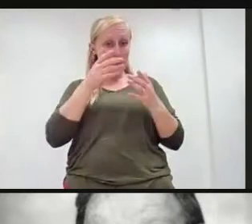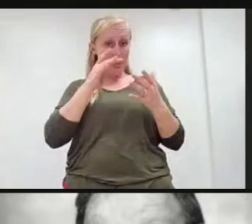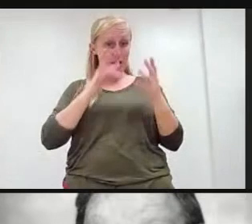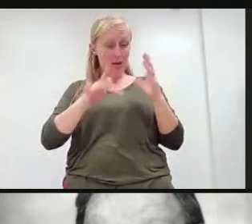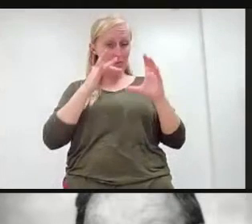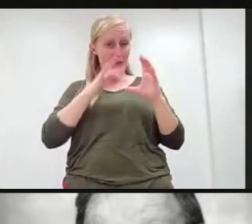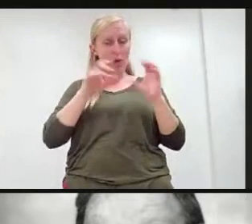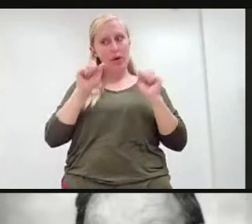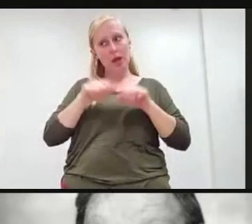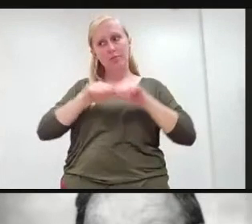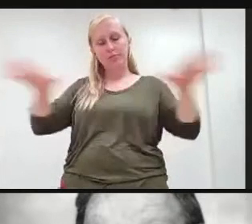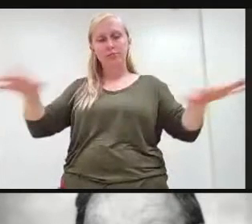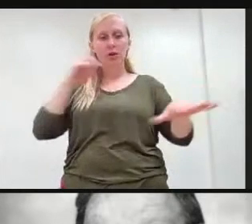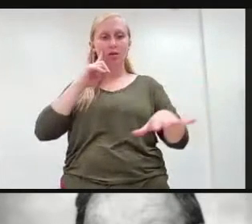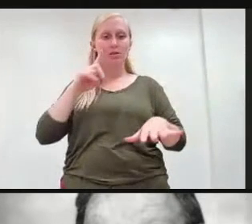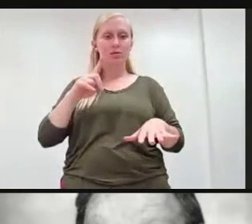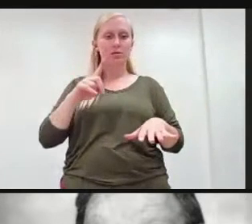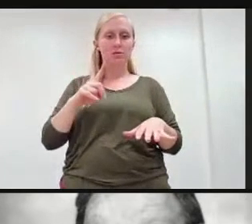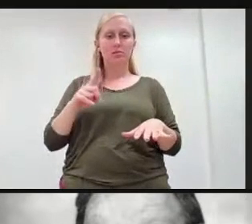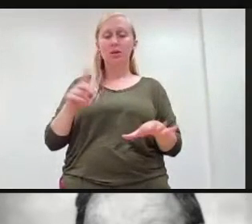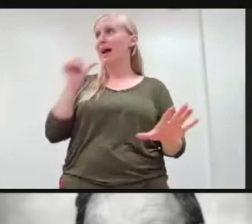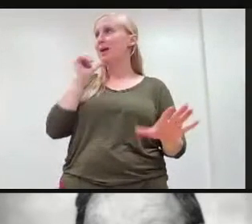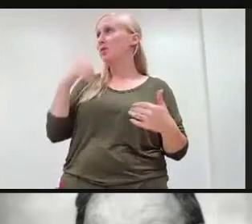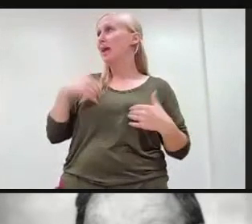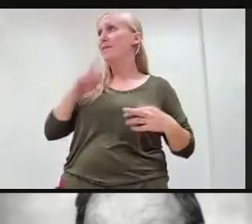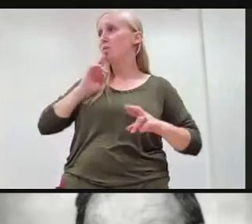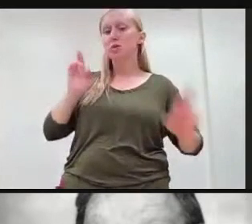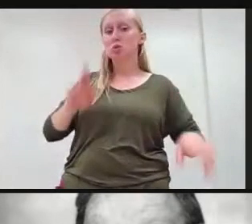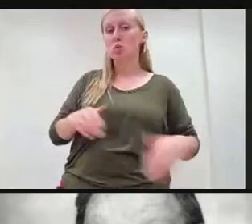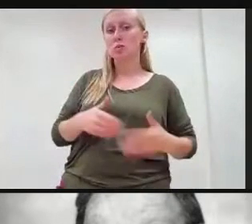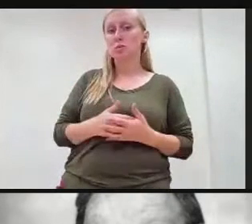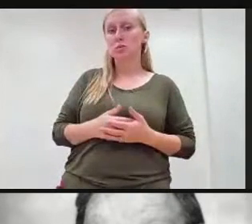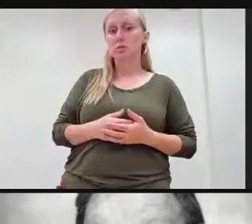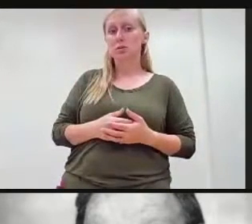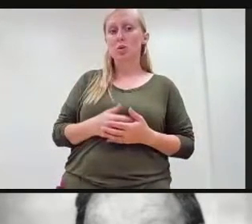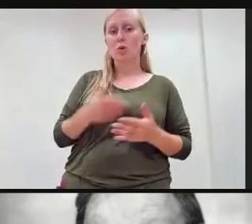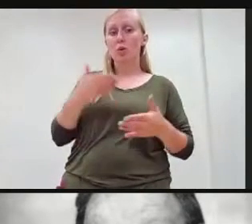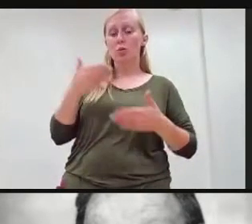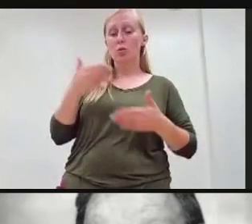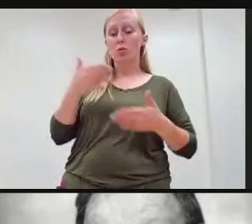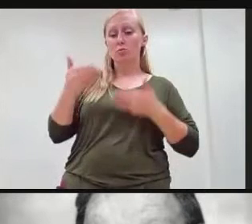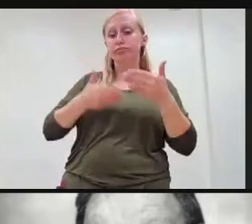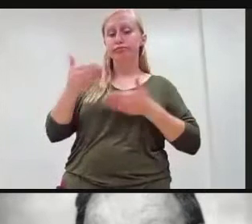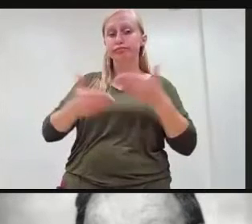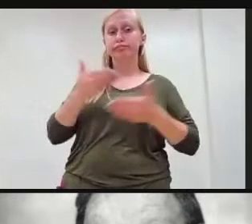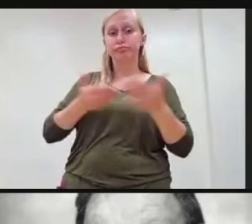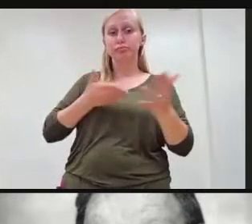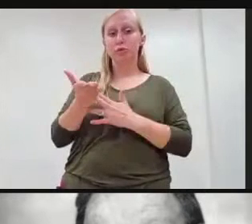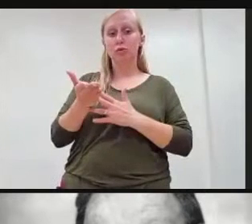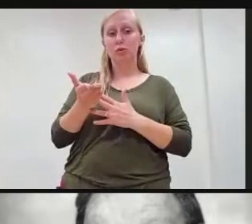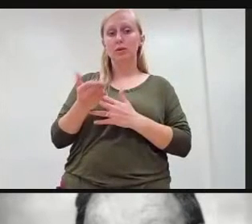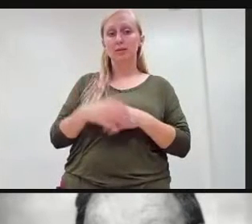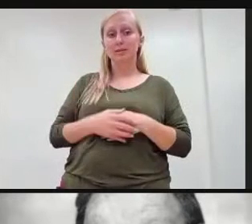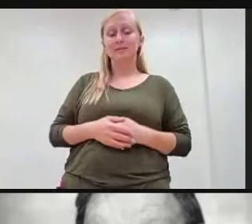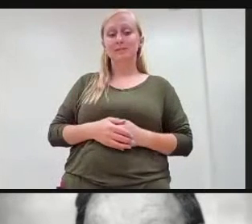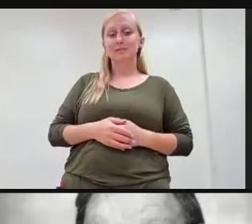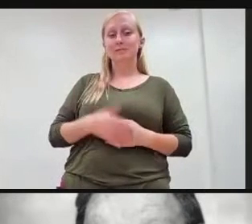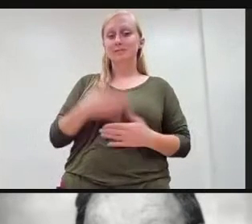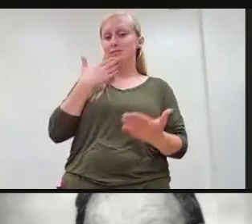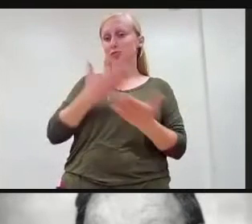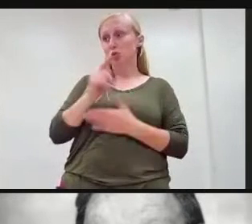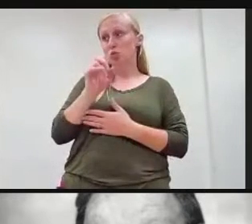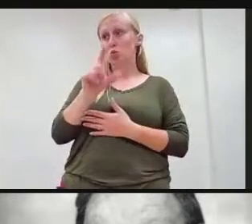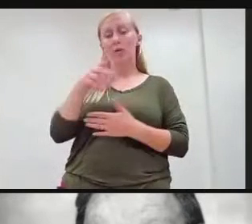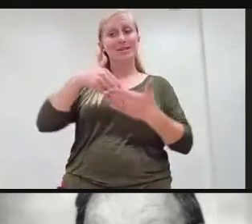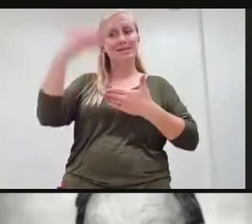how we did for ourselves. Oh, I don't have the results. We were gonna walk through it. It's a facilitation tool. So next time,